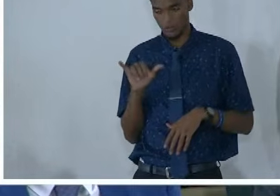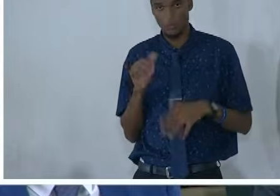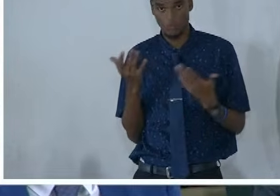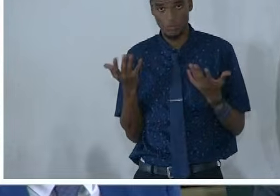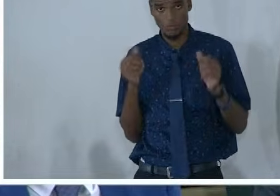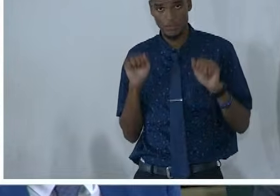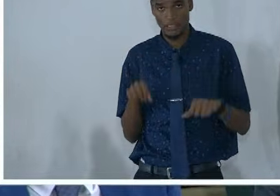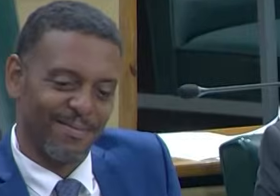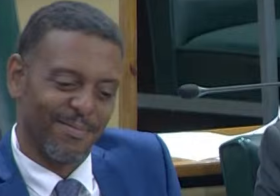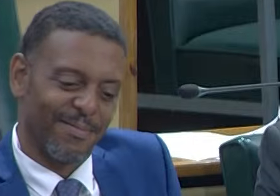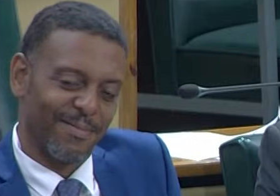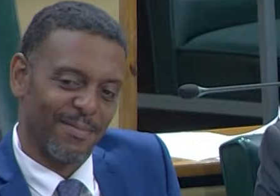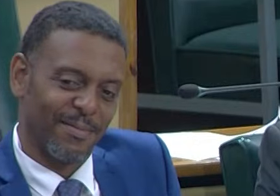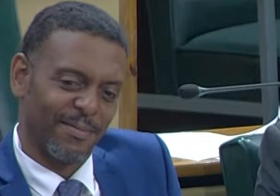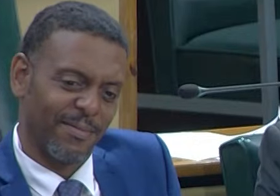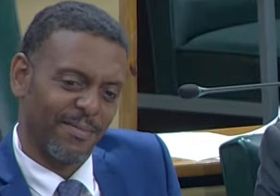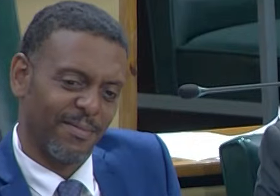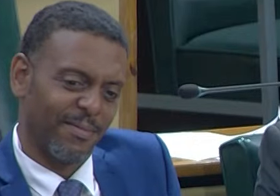And finally,